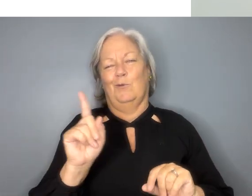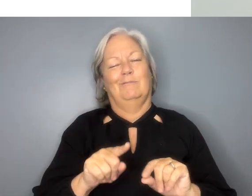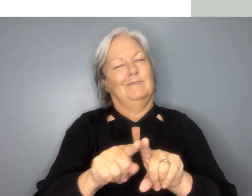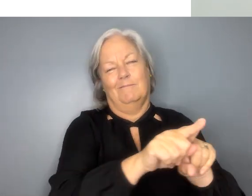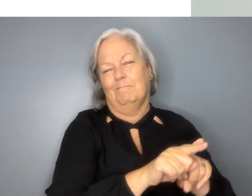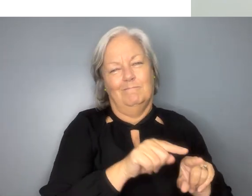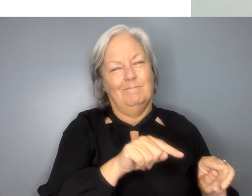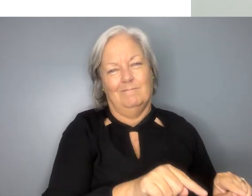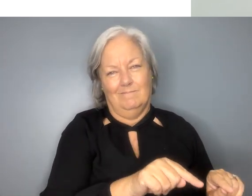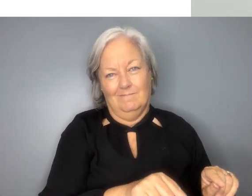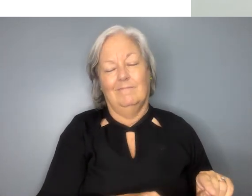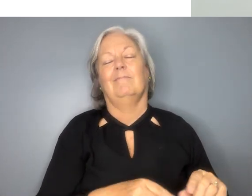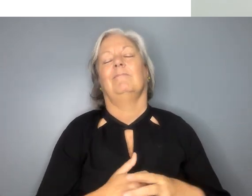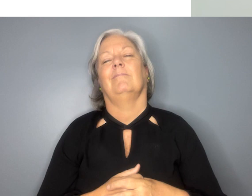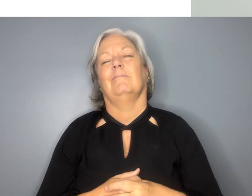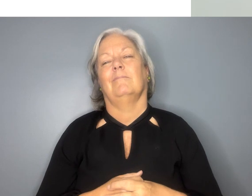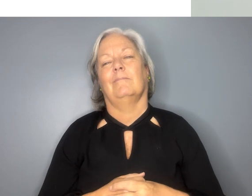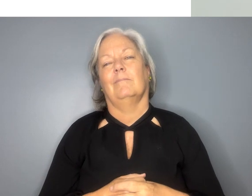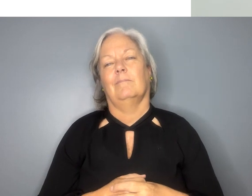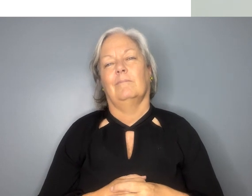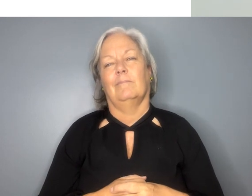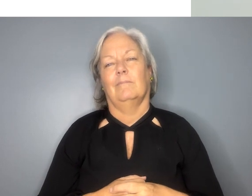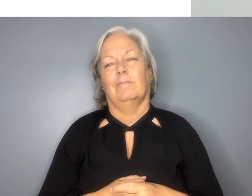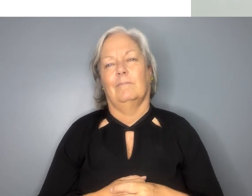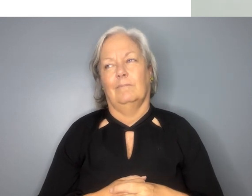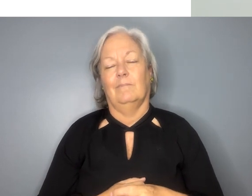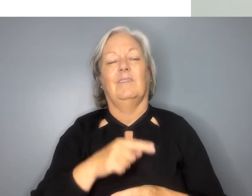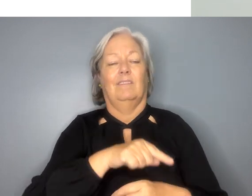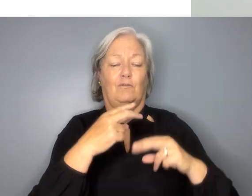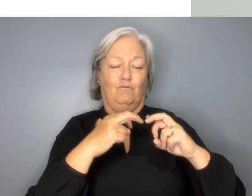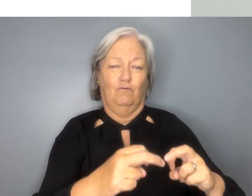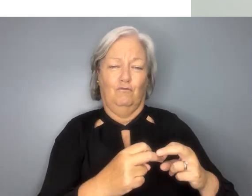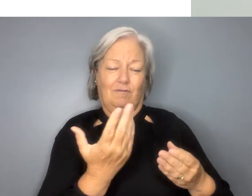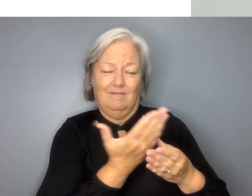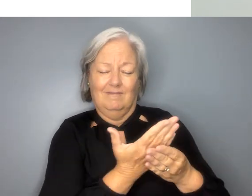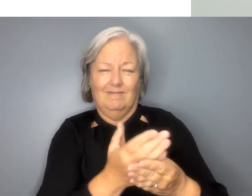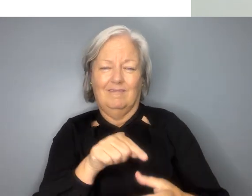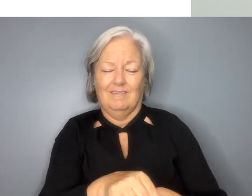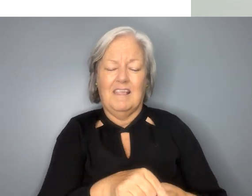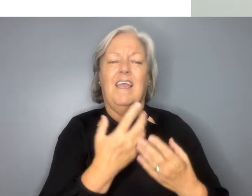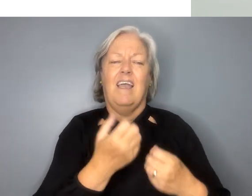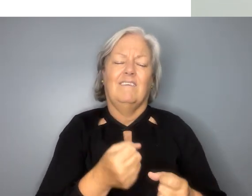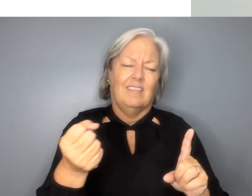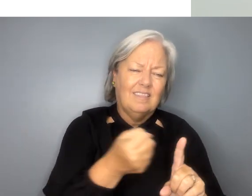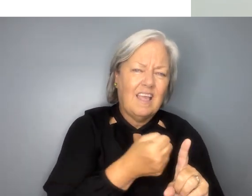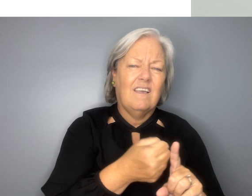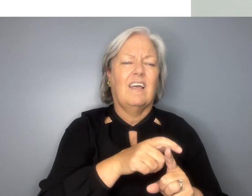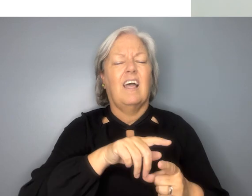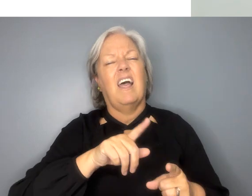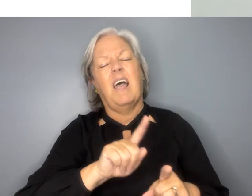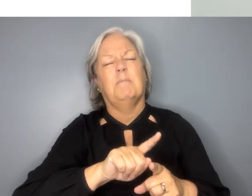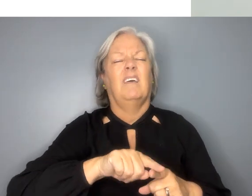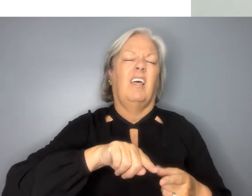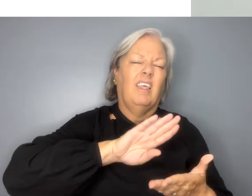of people with disability who also identify as LGBTQIA+. The research report, entitled Violence, Abuse,